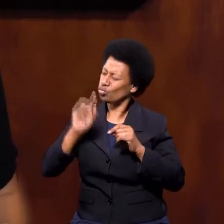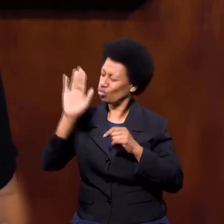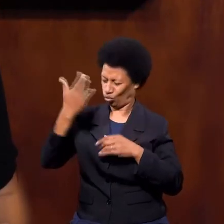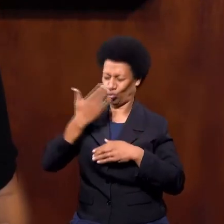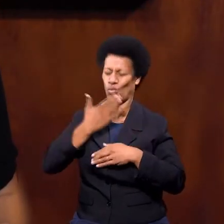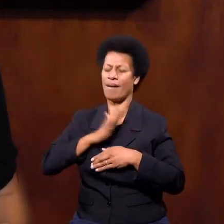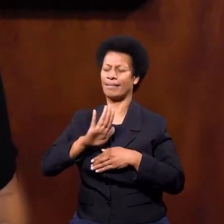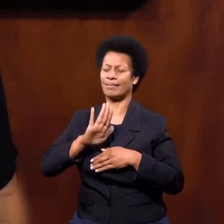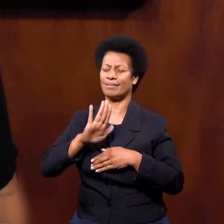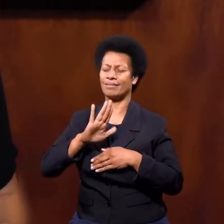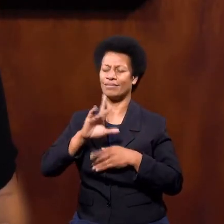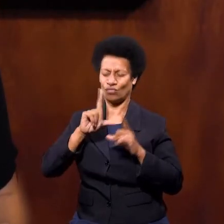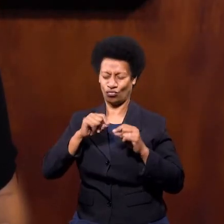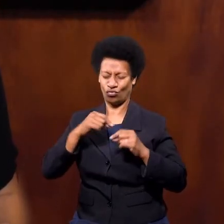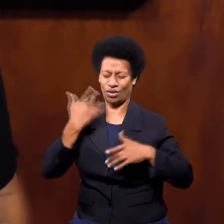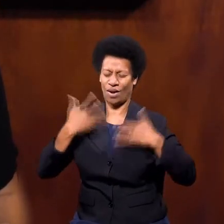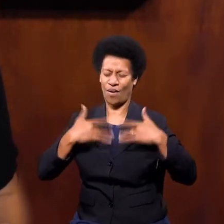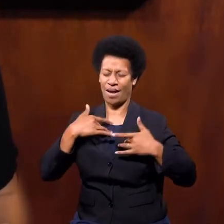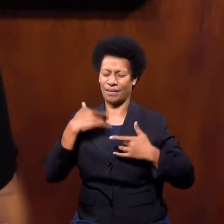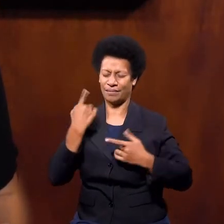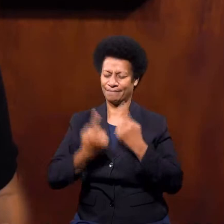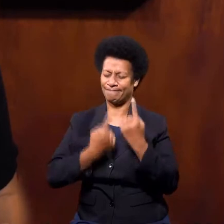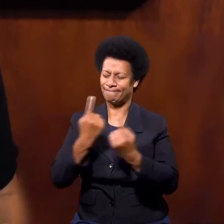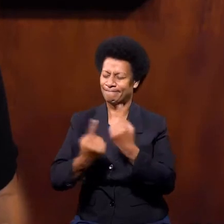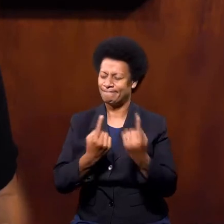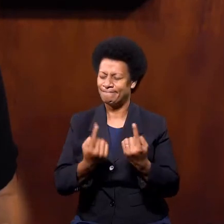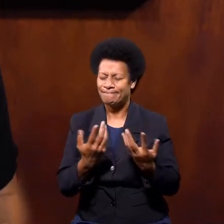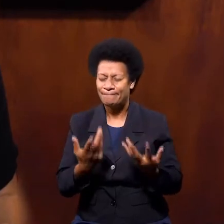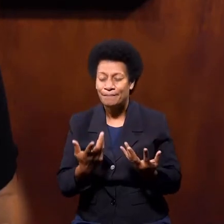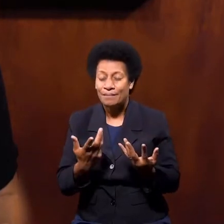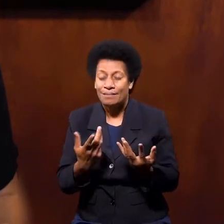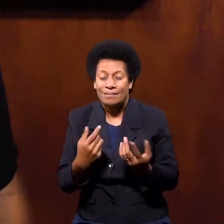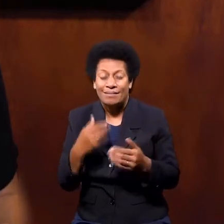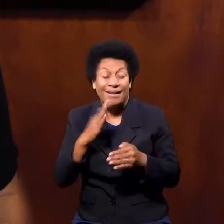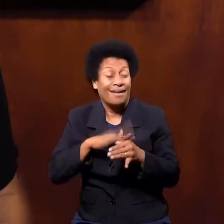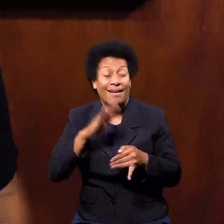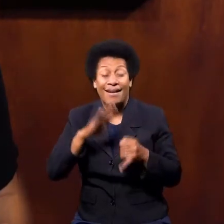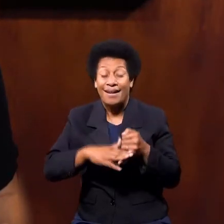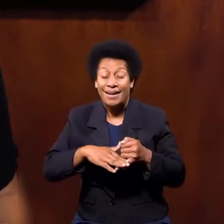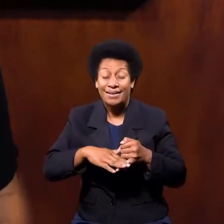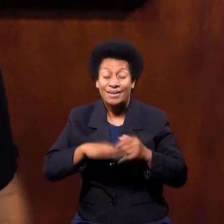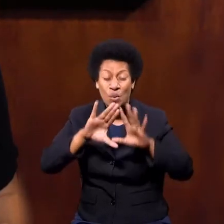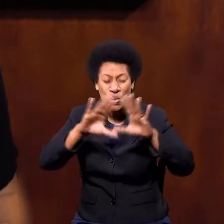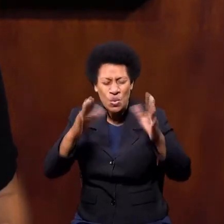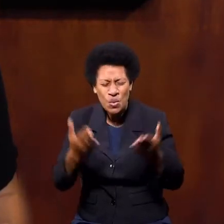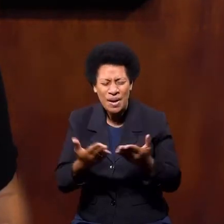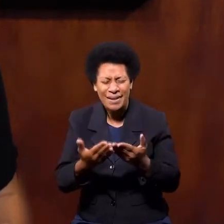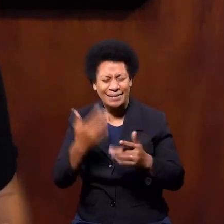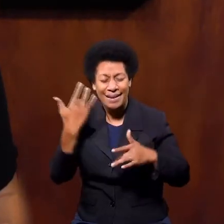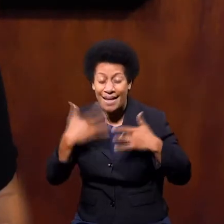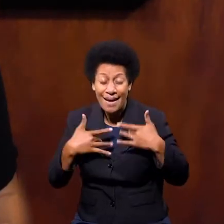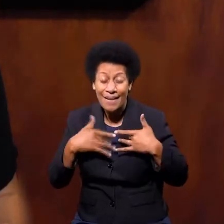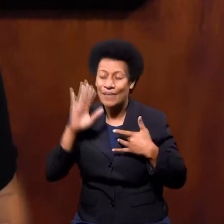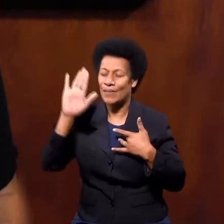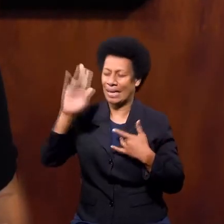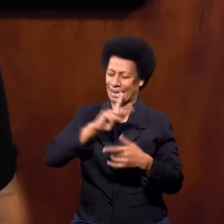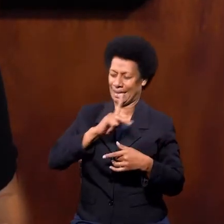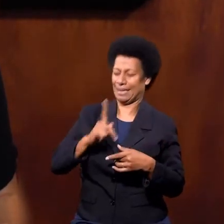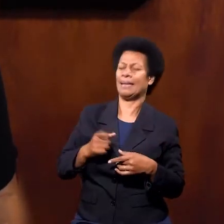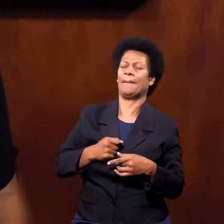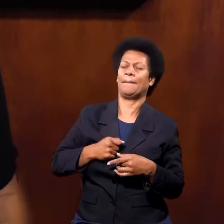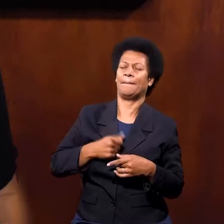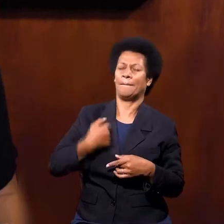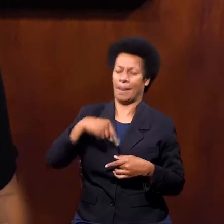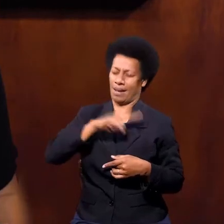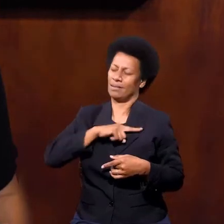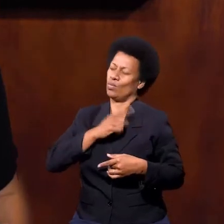exactly what you need it to do. Father, at the end of all that we are doing, at the end of our life, it is your kingdom that we